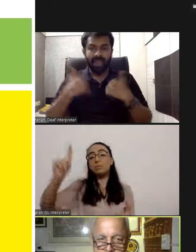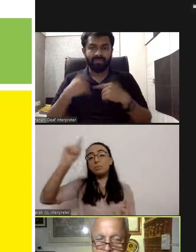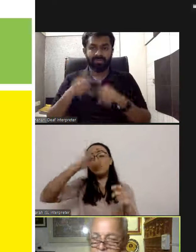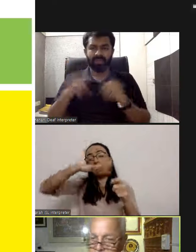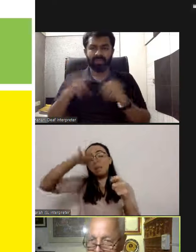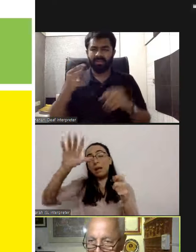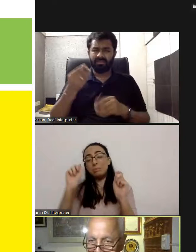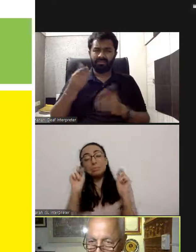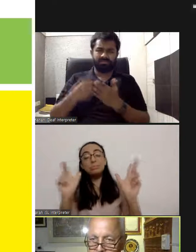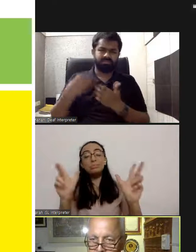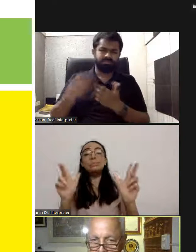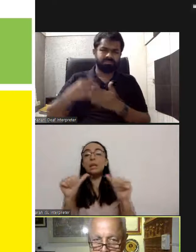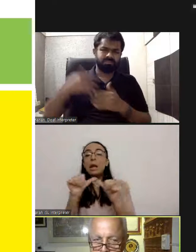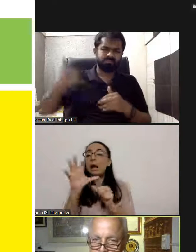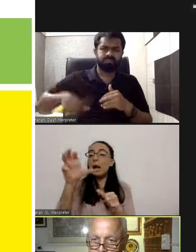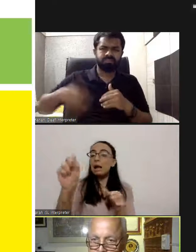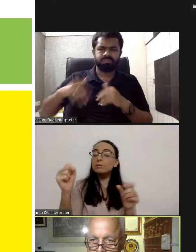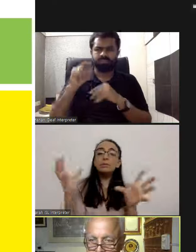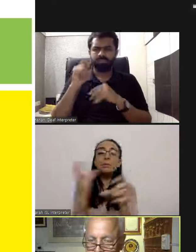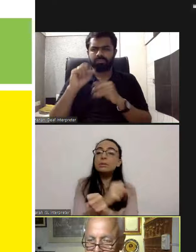them. They're alienated